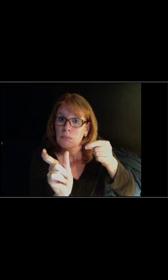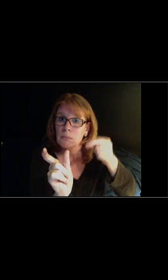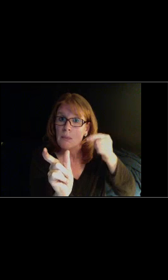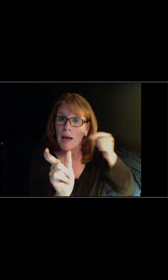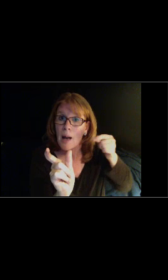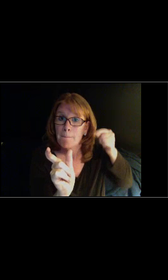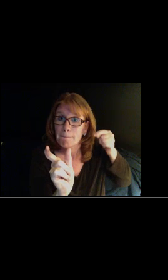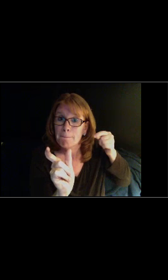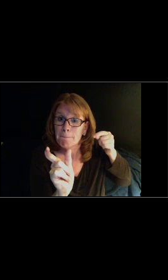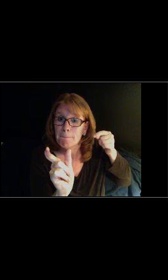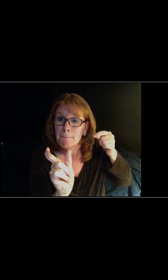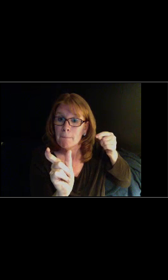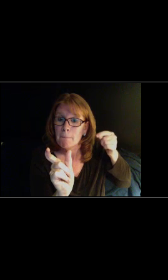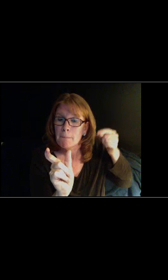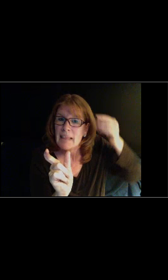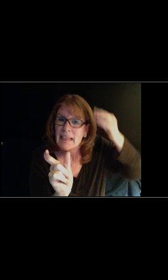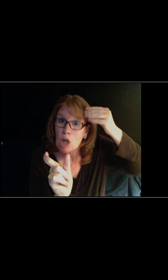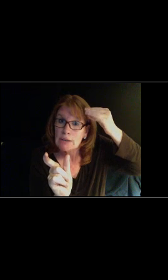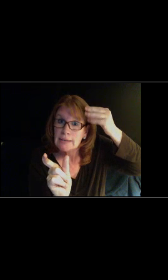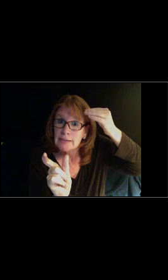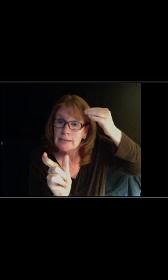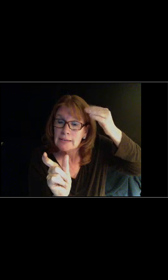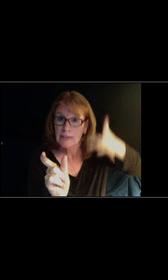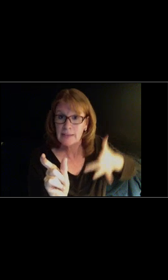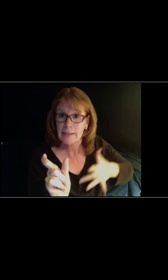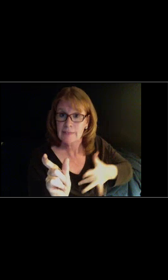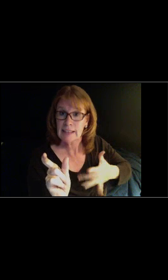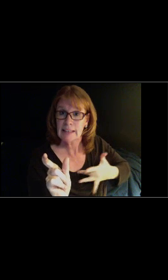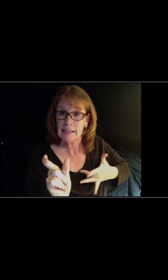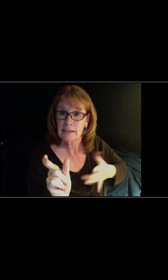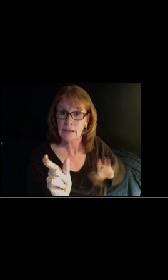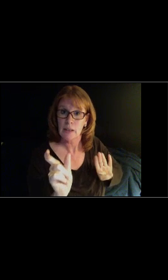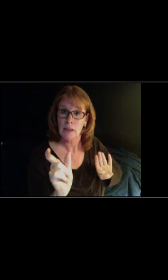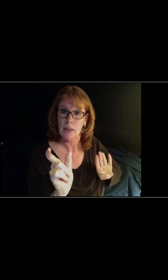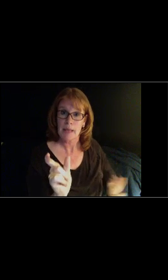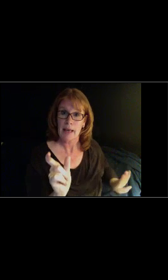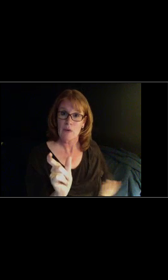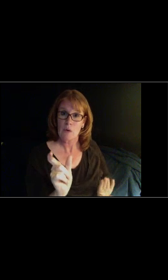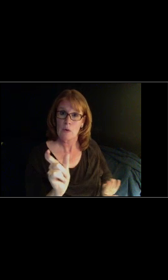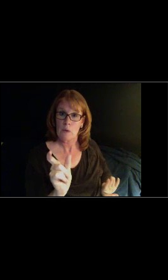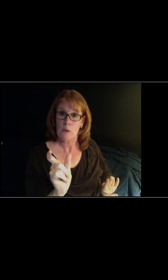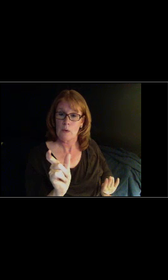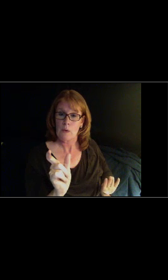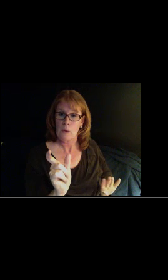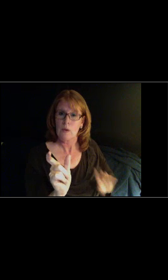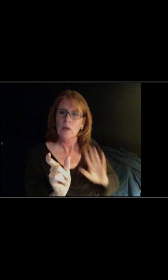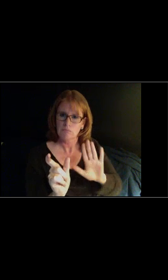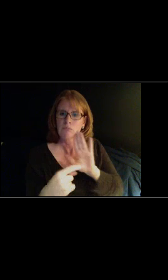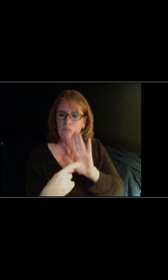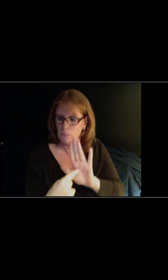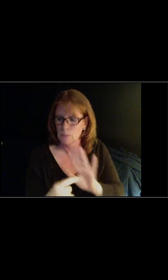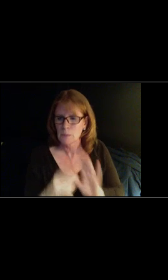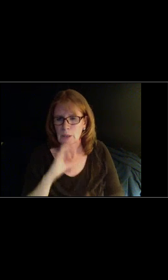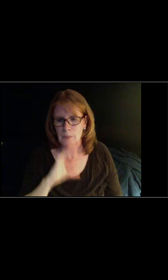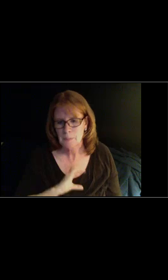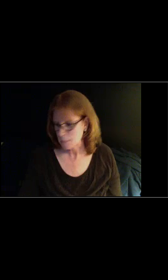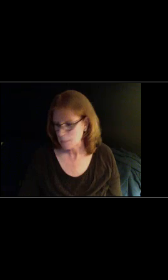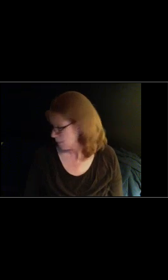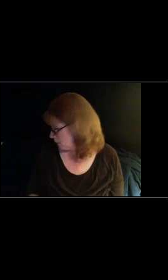So imagine that that term, role, comes out and how that affects our feelings,